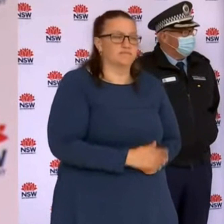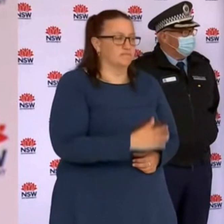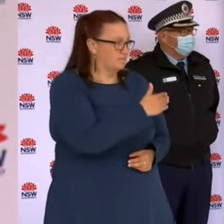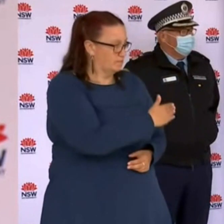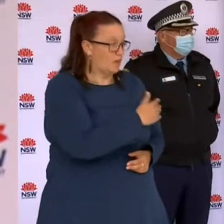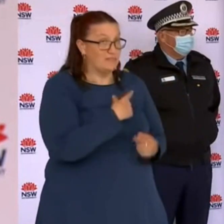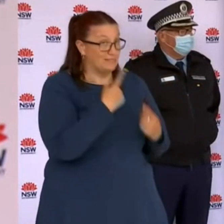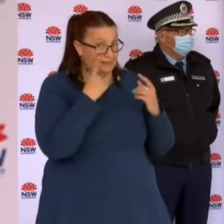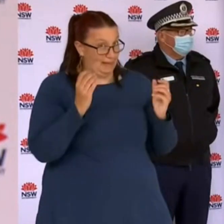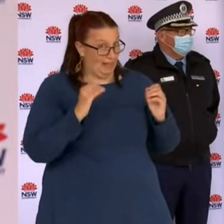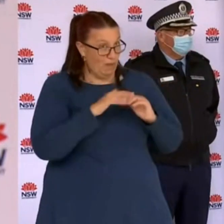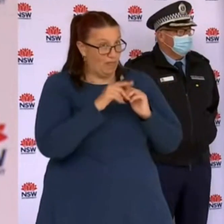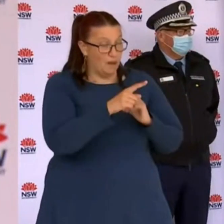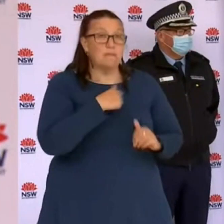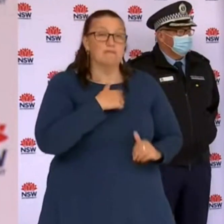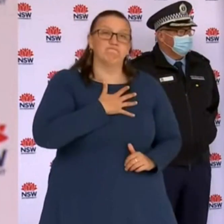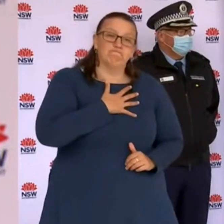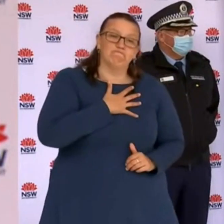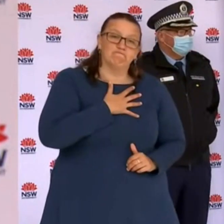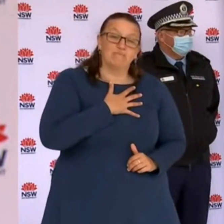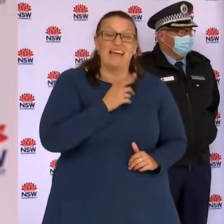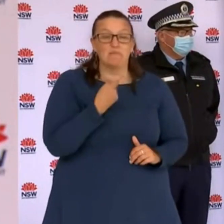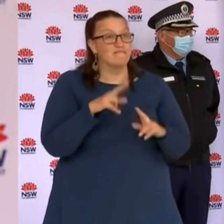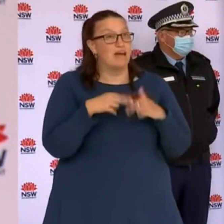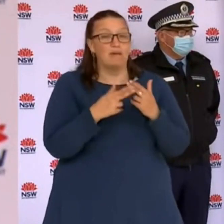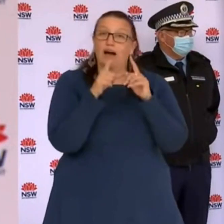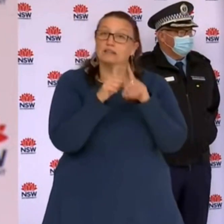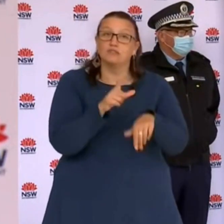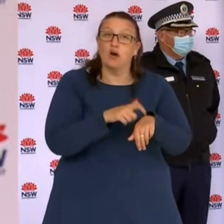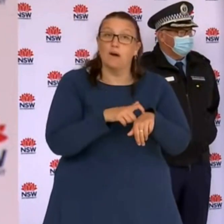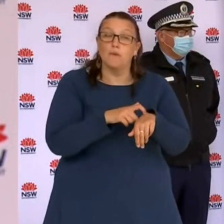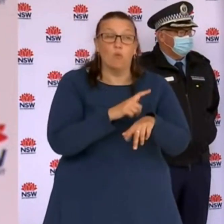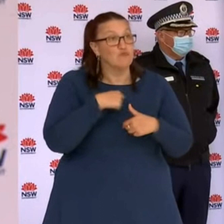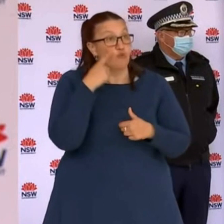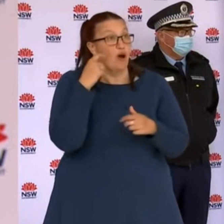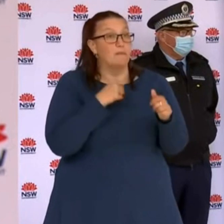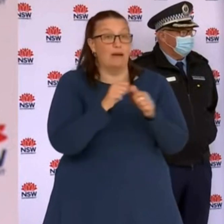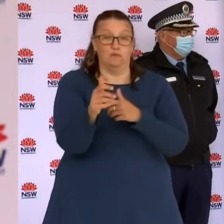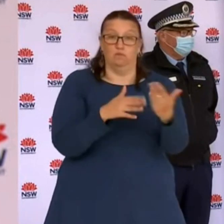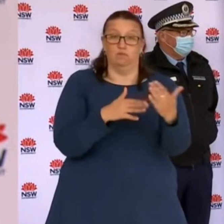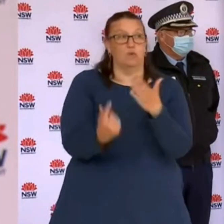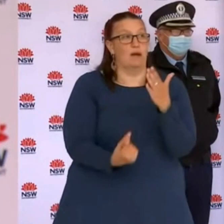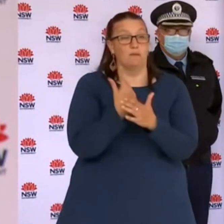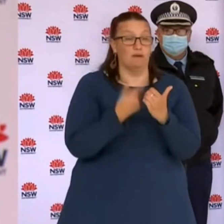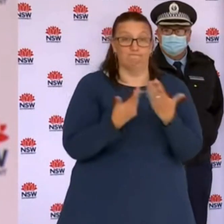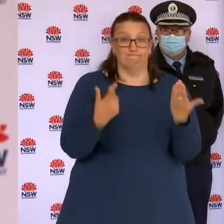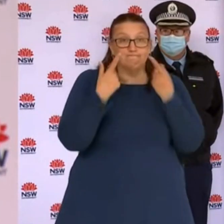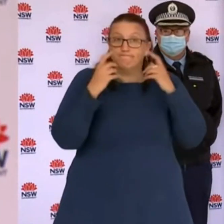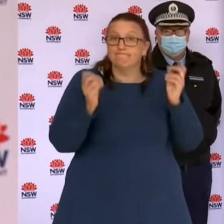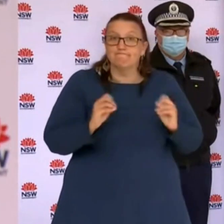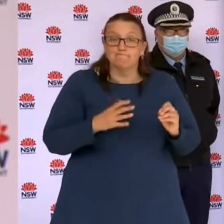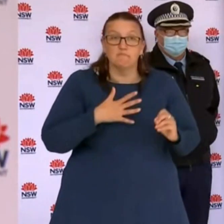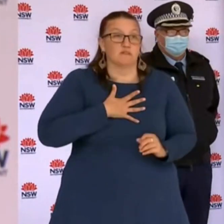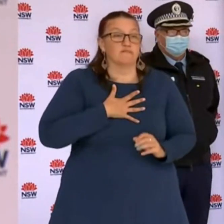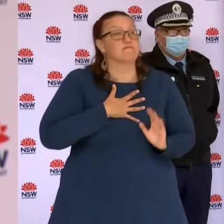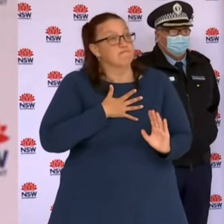my condolences to him and his family at this difficult time. I think we have to understand that this has